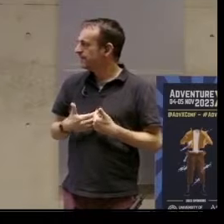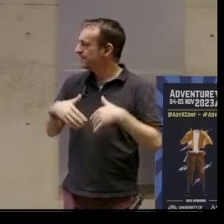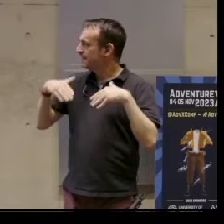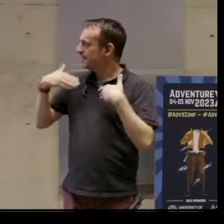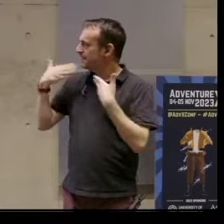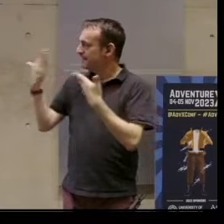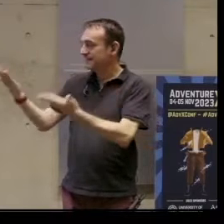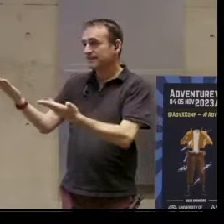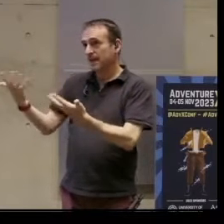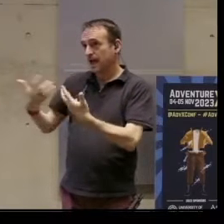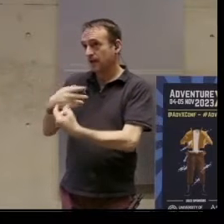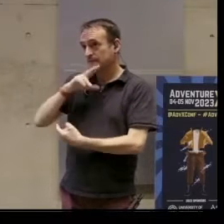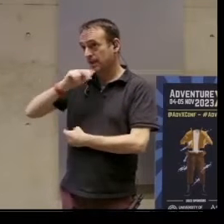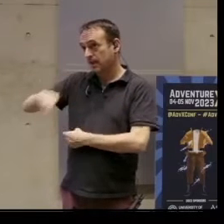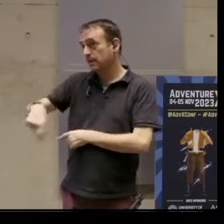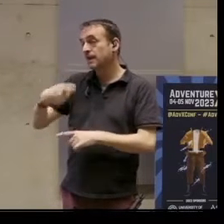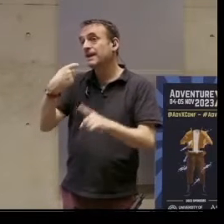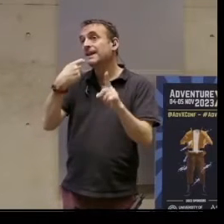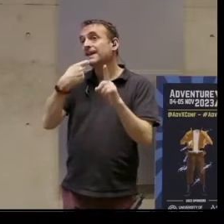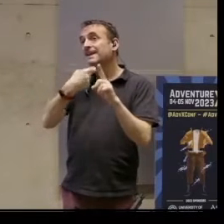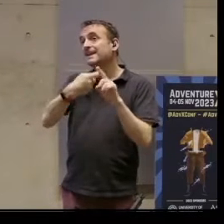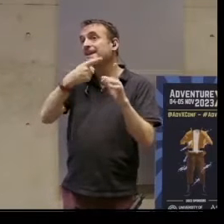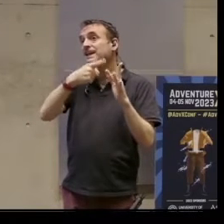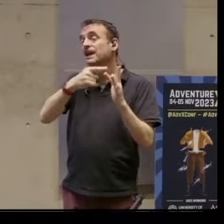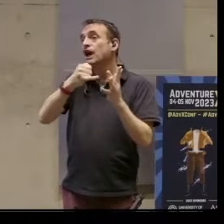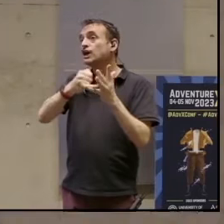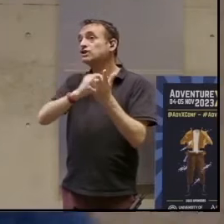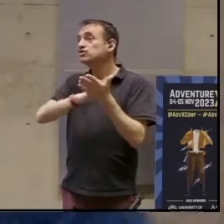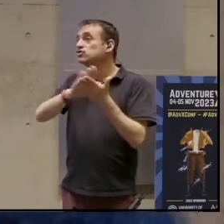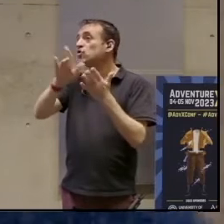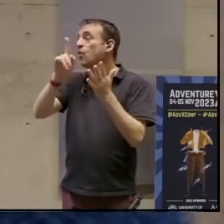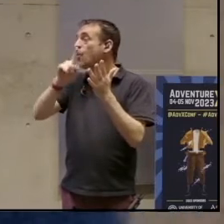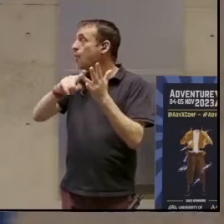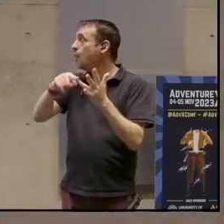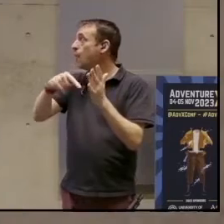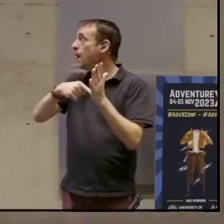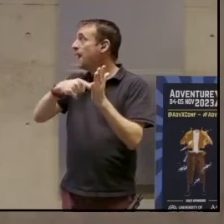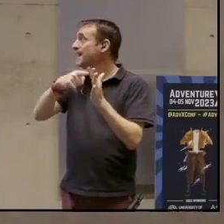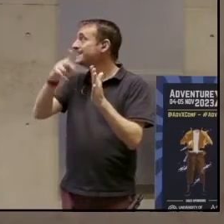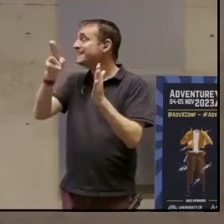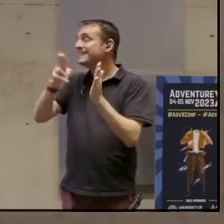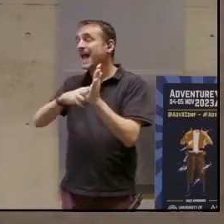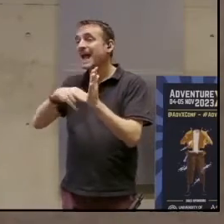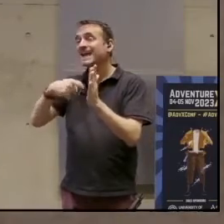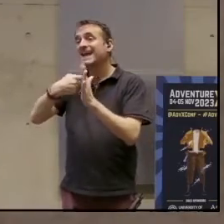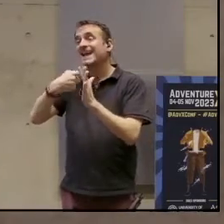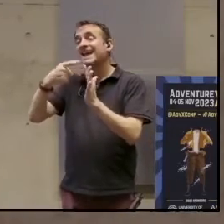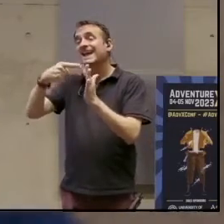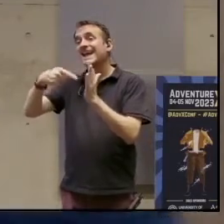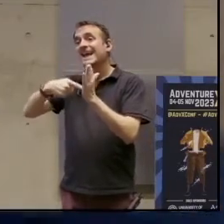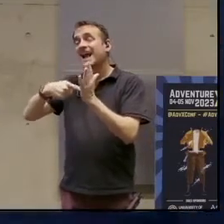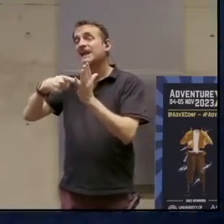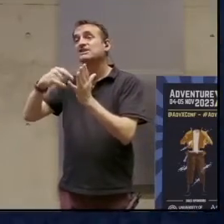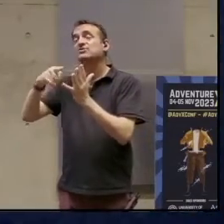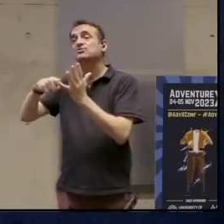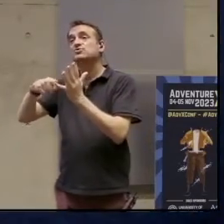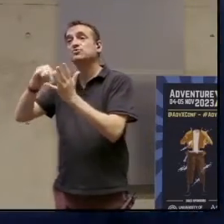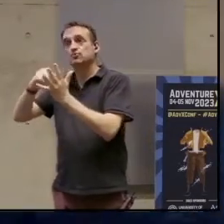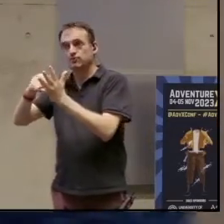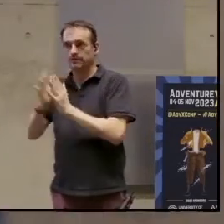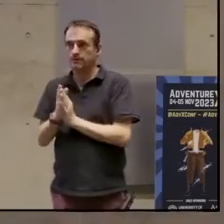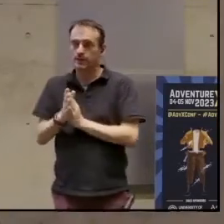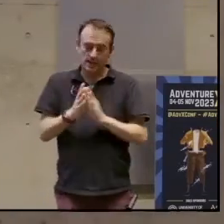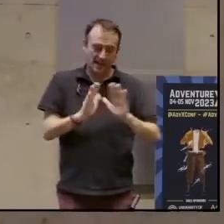I gotta read it. Kisho Tenketsu structure, which simply states that there is an introduction, a development,